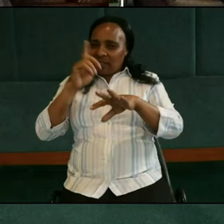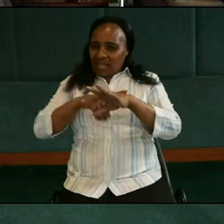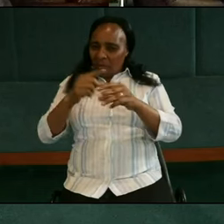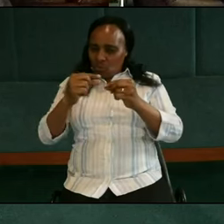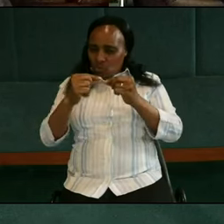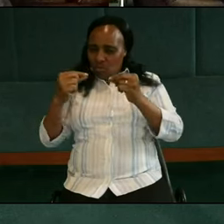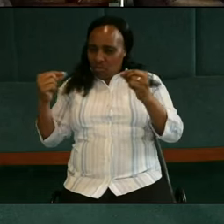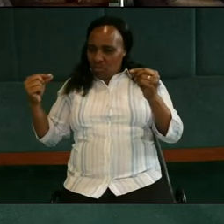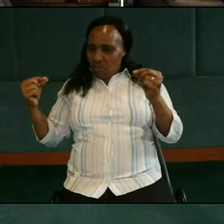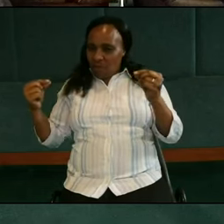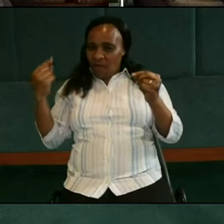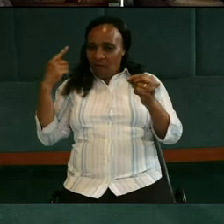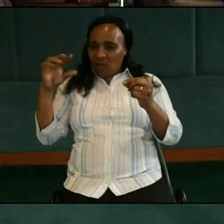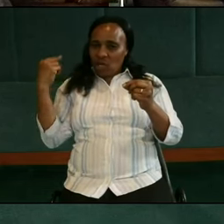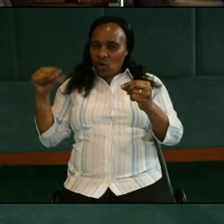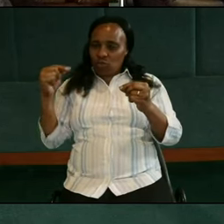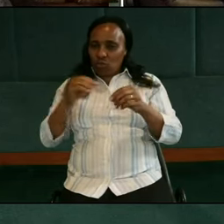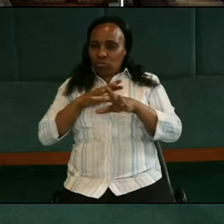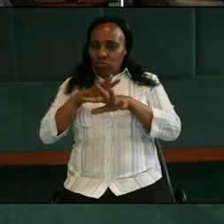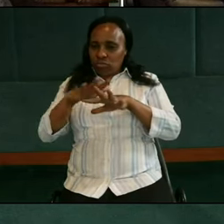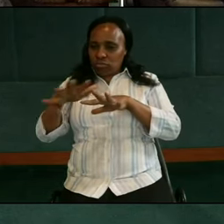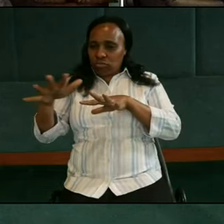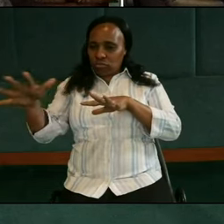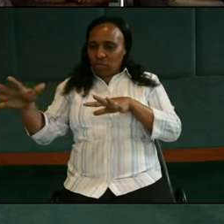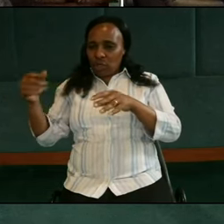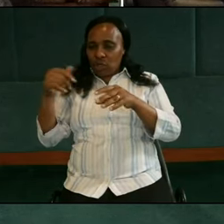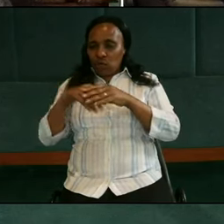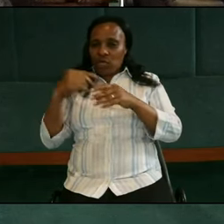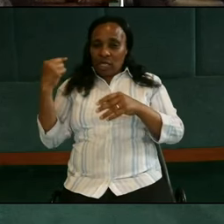period for the gospel to be spread amongst the Jews.